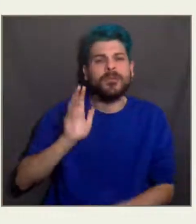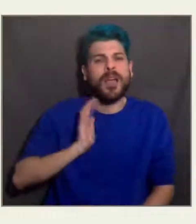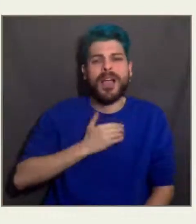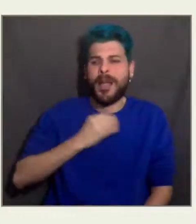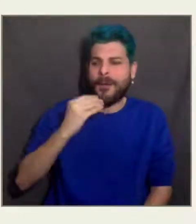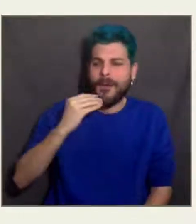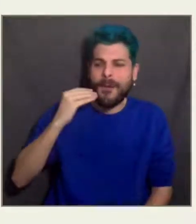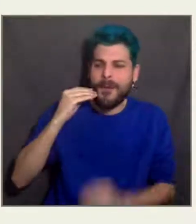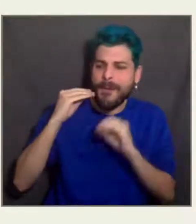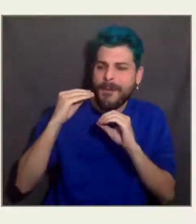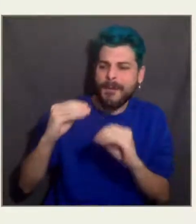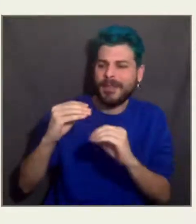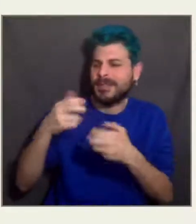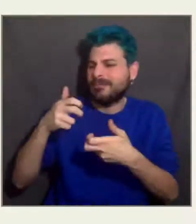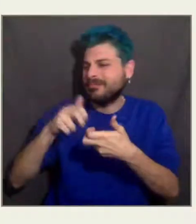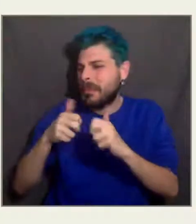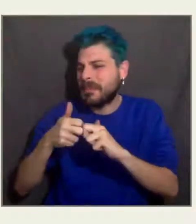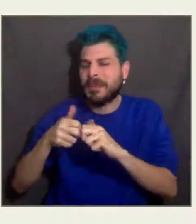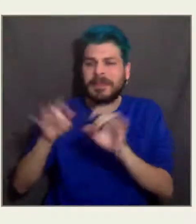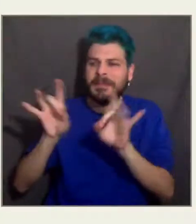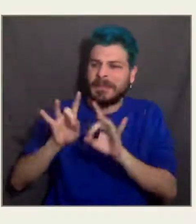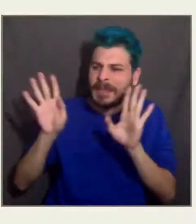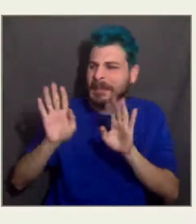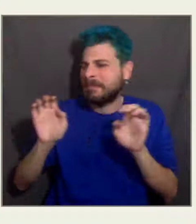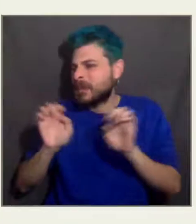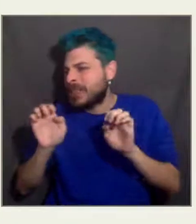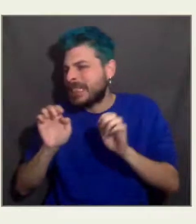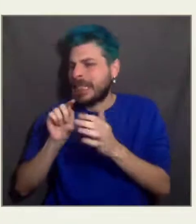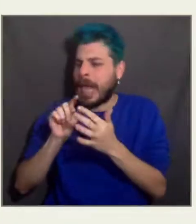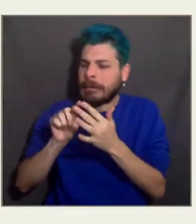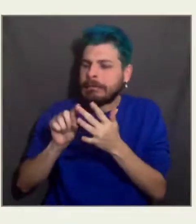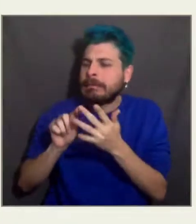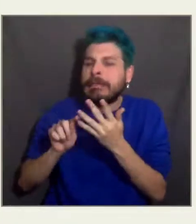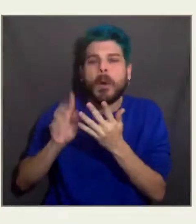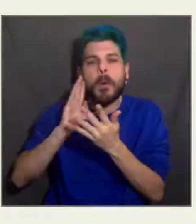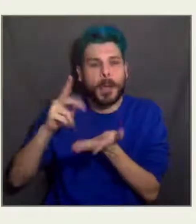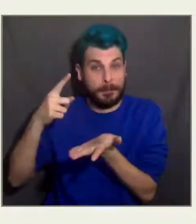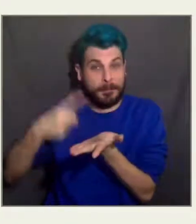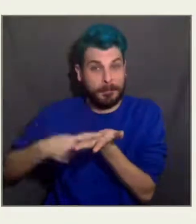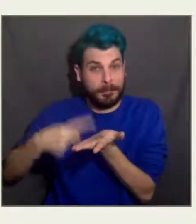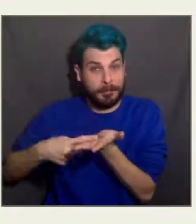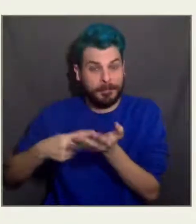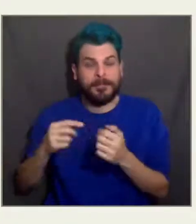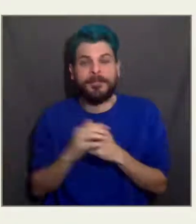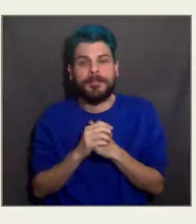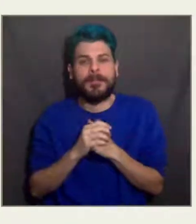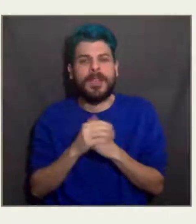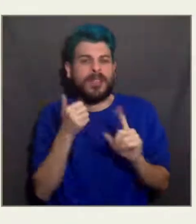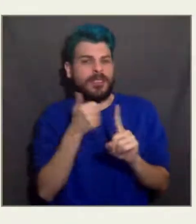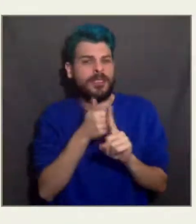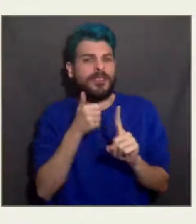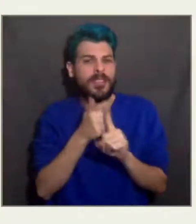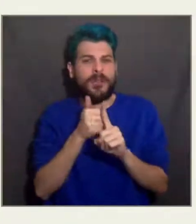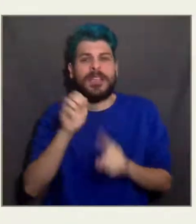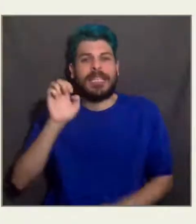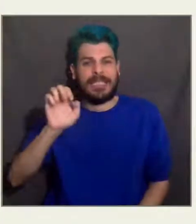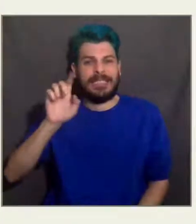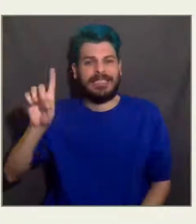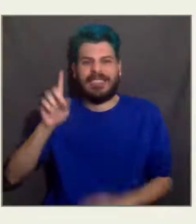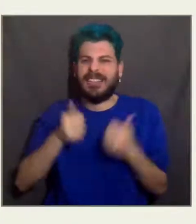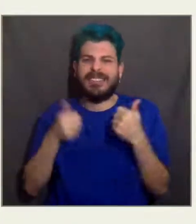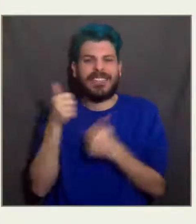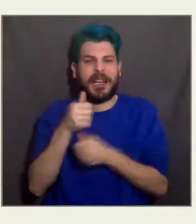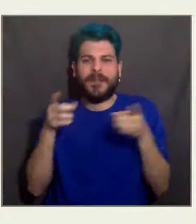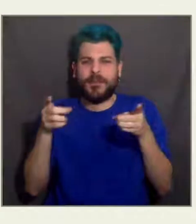other critical issues facing the region. Marcus Monday is the Executive Director of Coalition of Communities of Color,